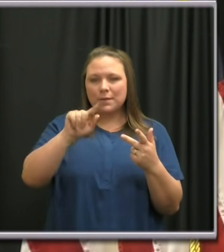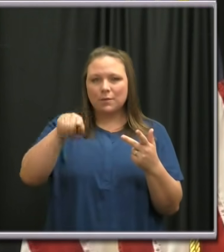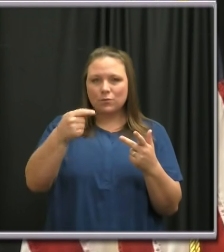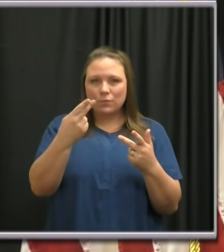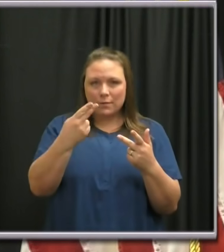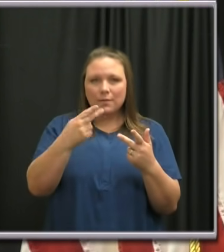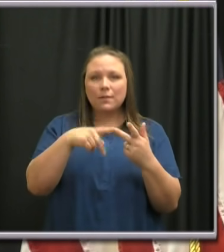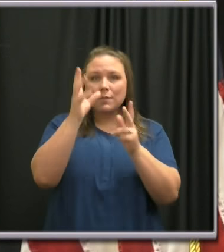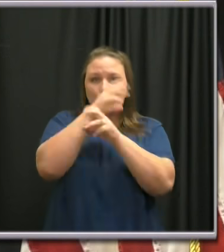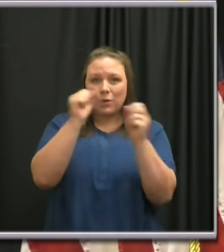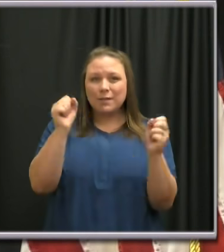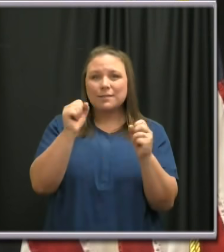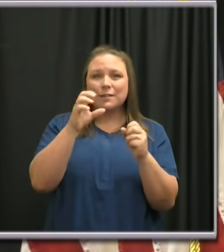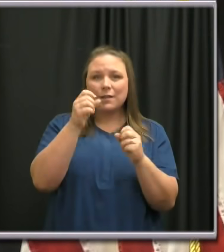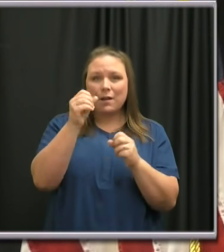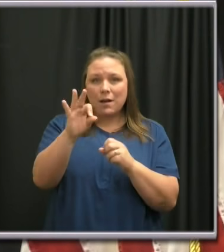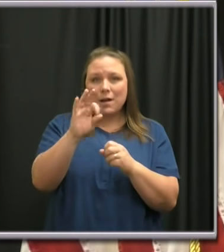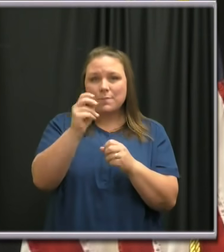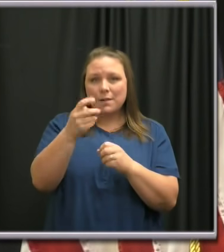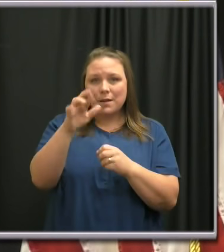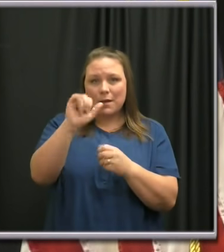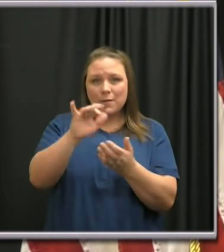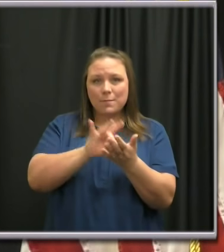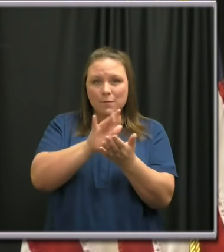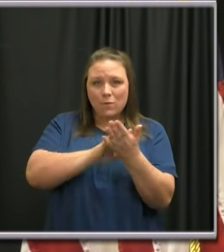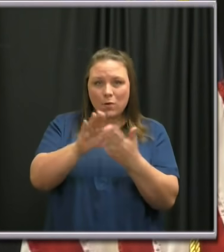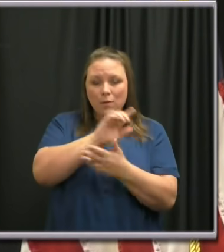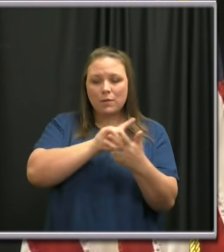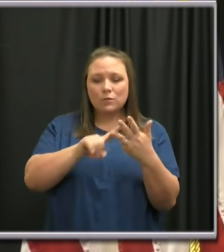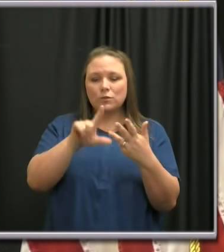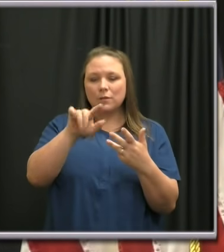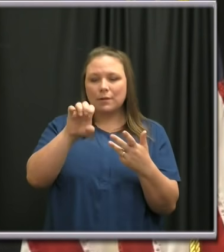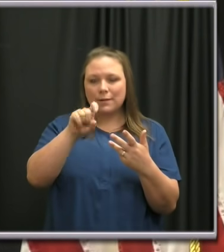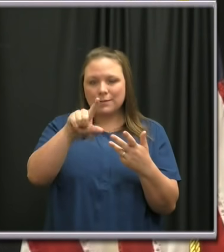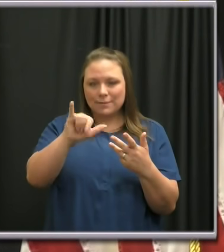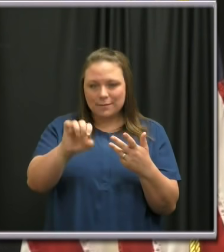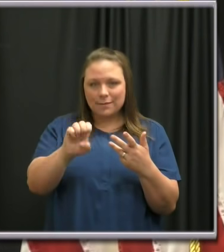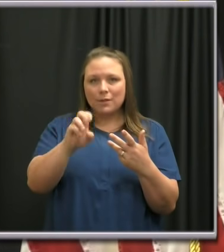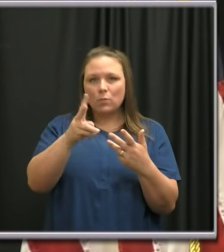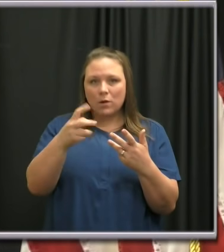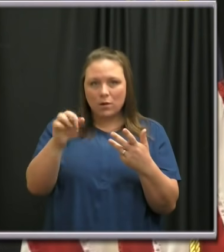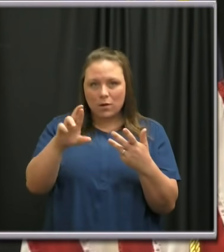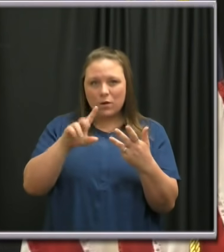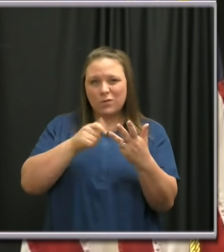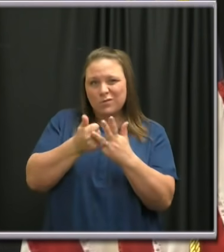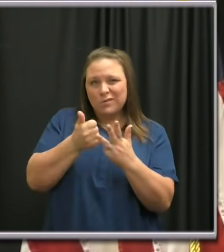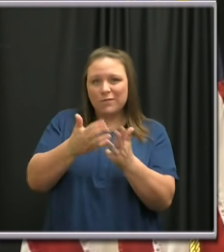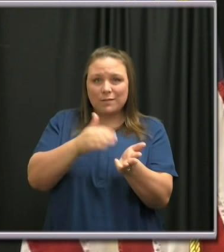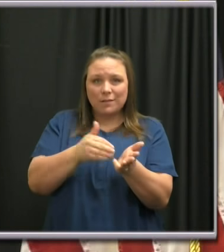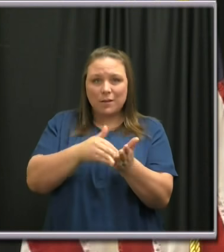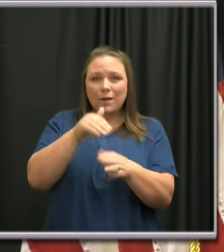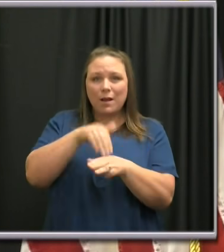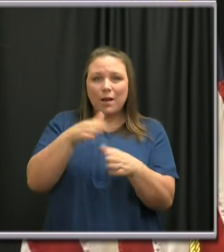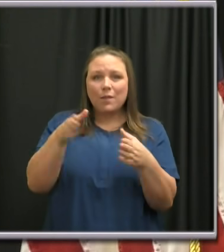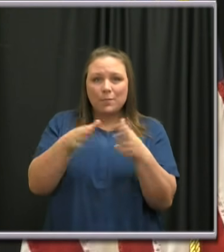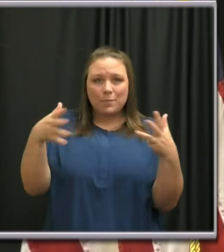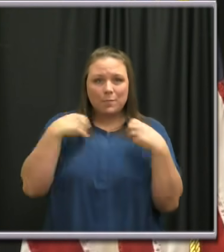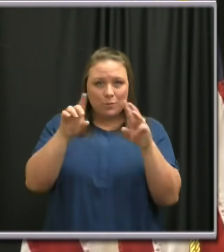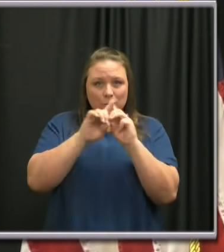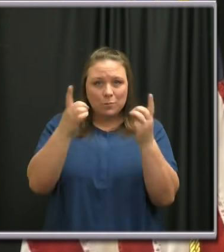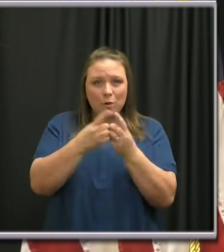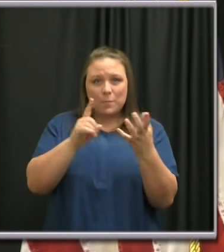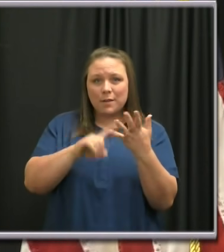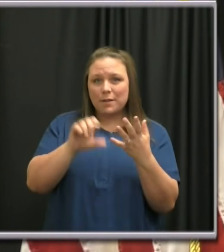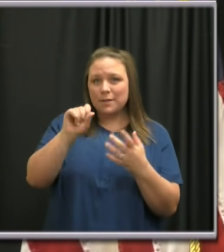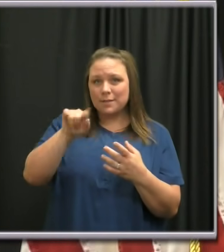and CEO of Meharry Medical College, Leslie Waller, Epidemiologist at the Metro Public Health Department, and Stephanie